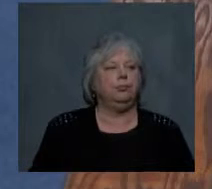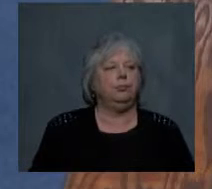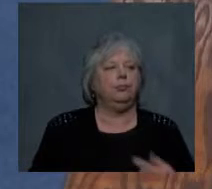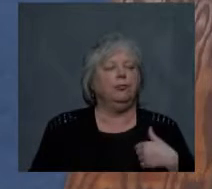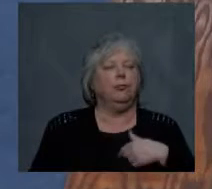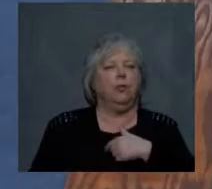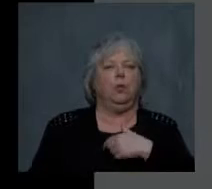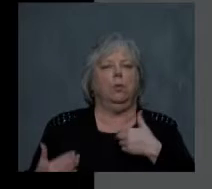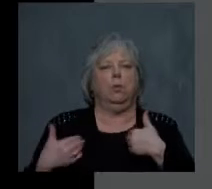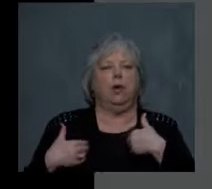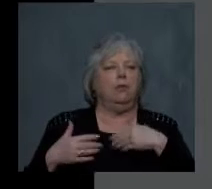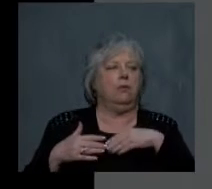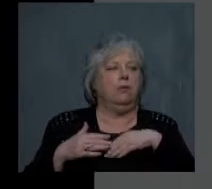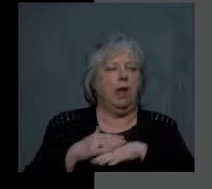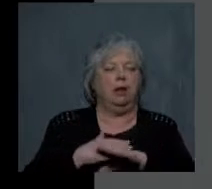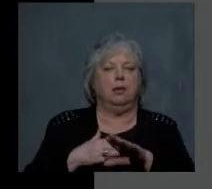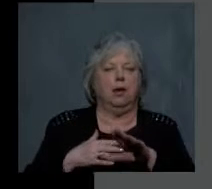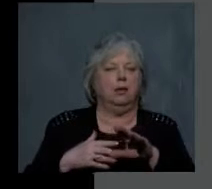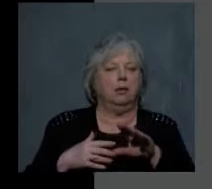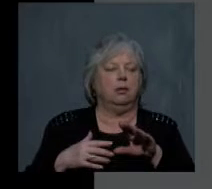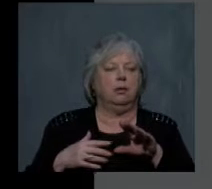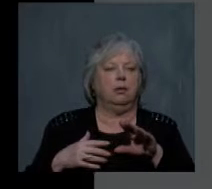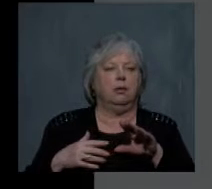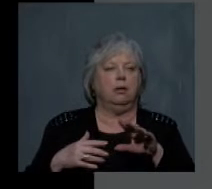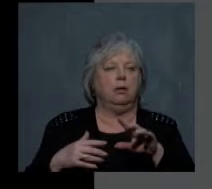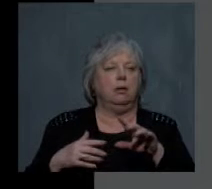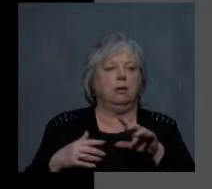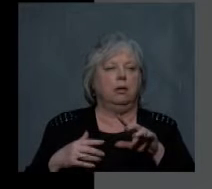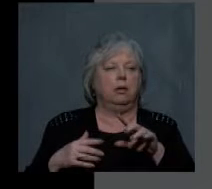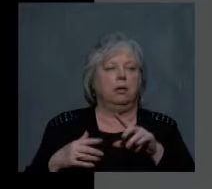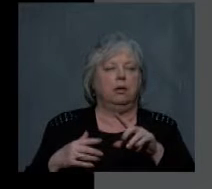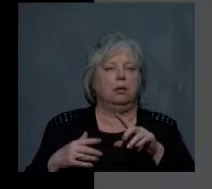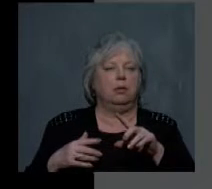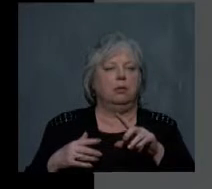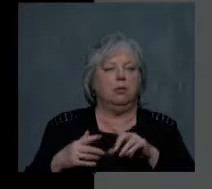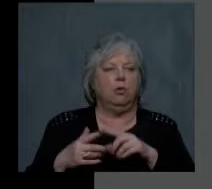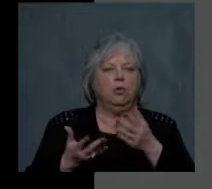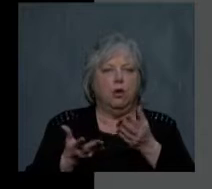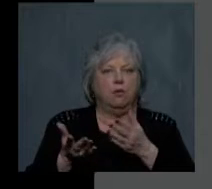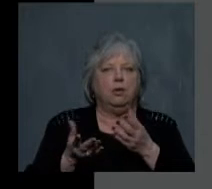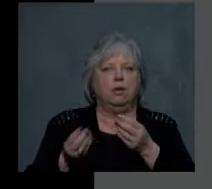access to mains that will service this property.